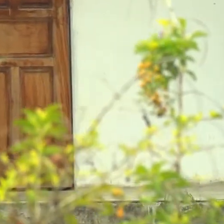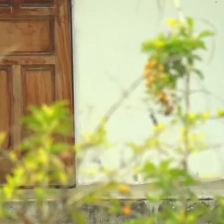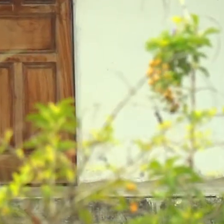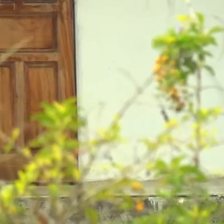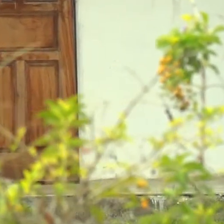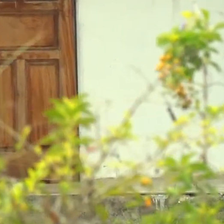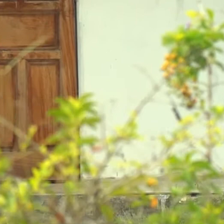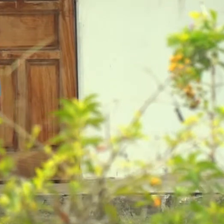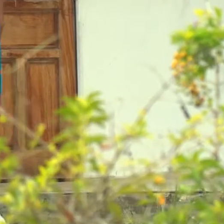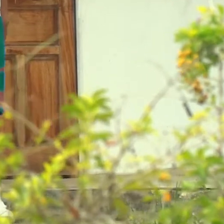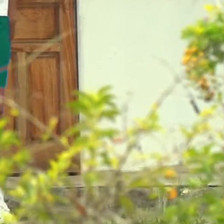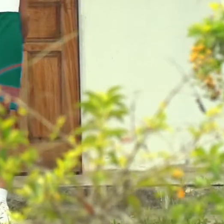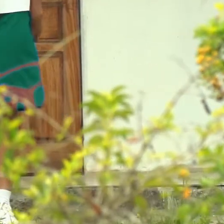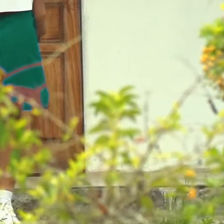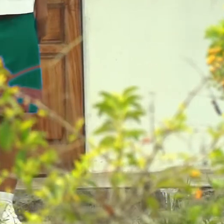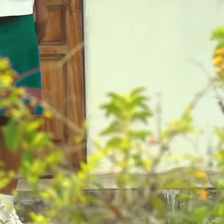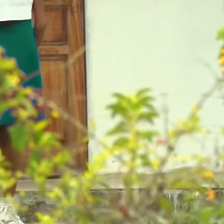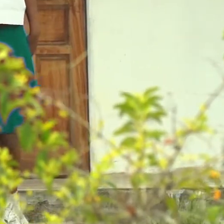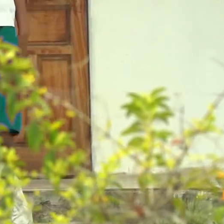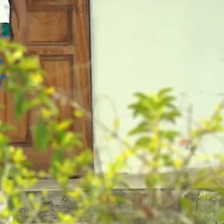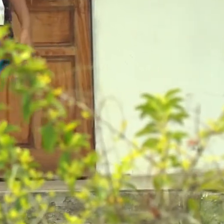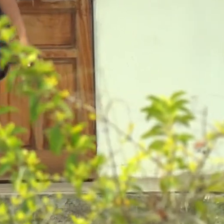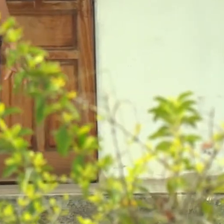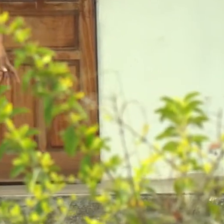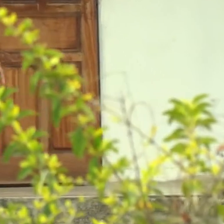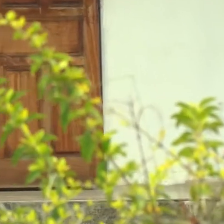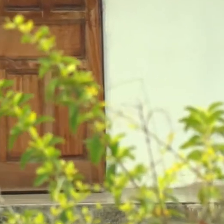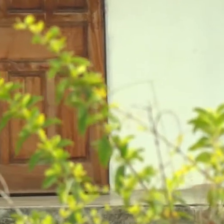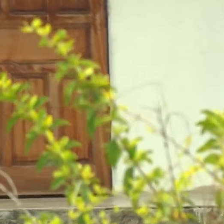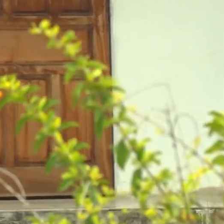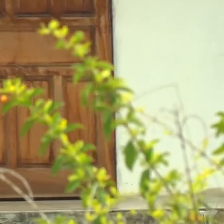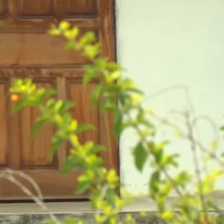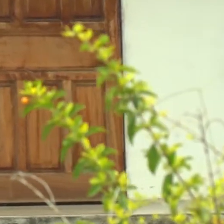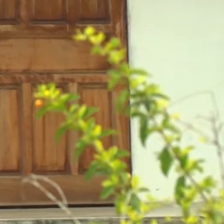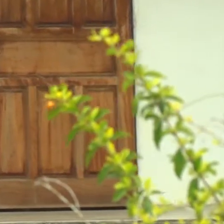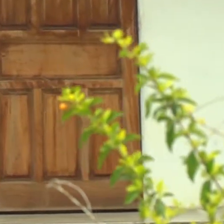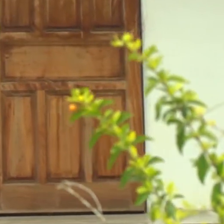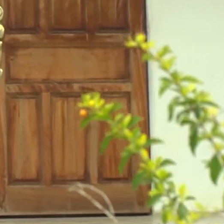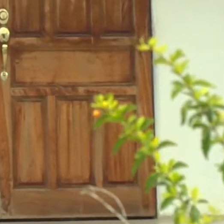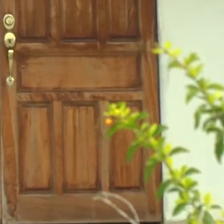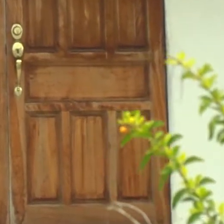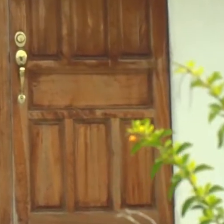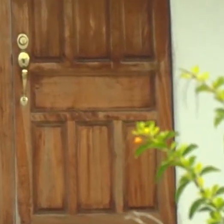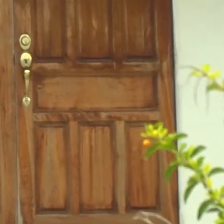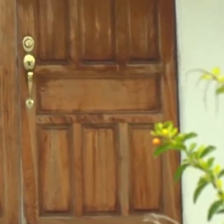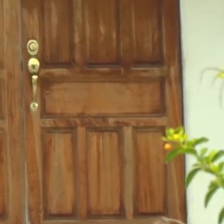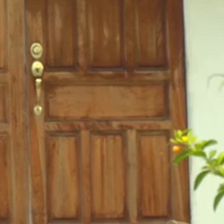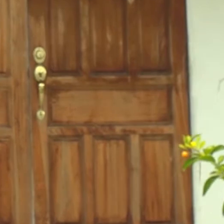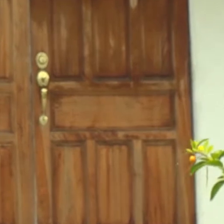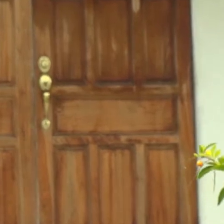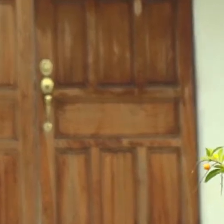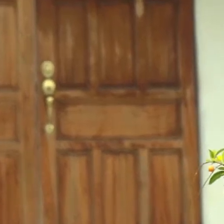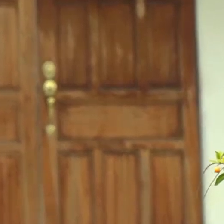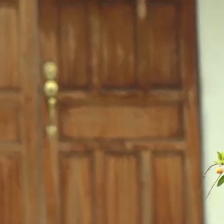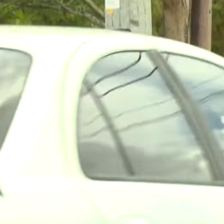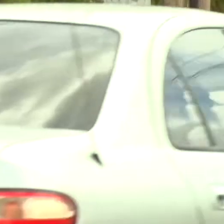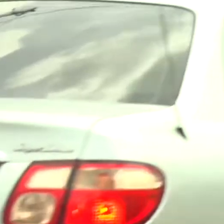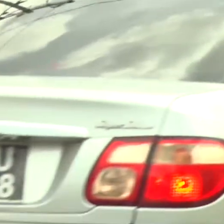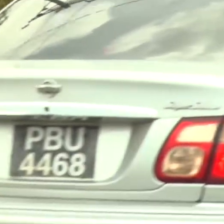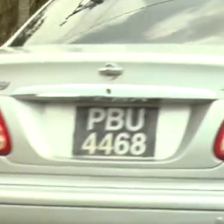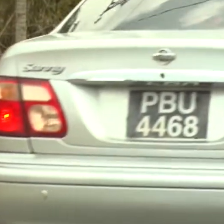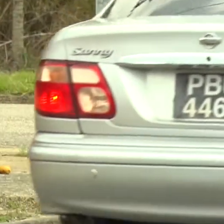Hello. Girl, you wouldn't believe I know leaving one. Because the last time I reached there, so was all of my